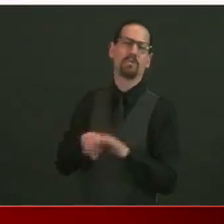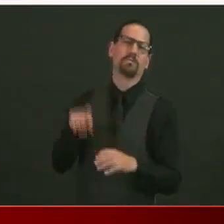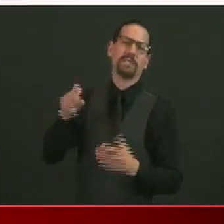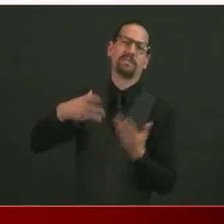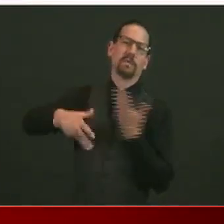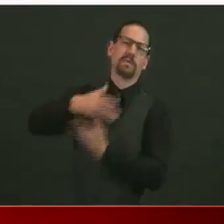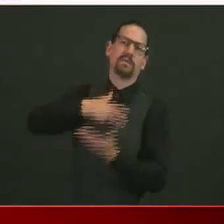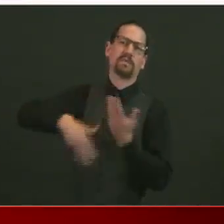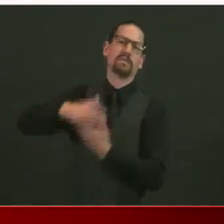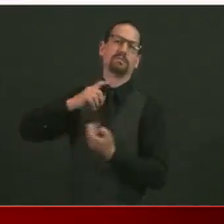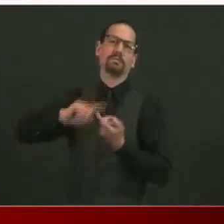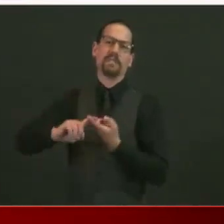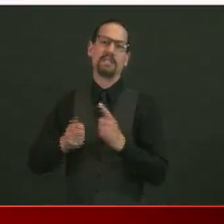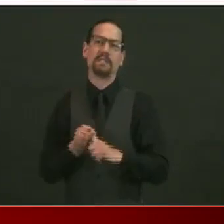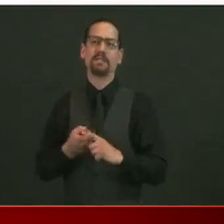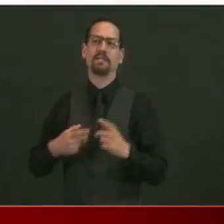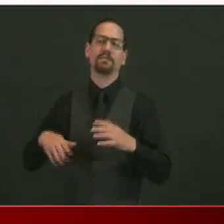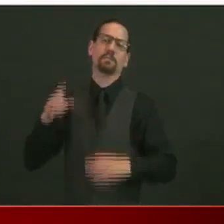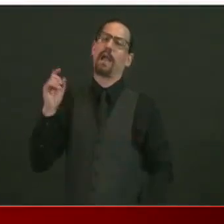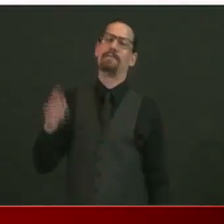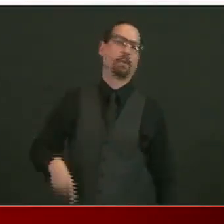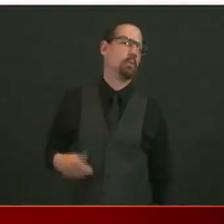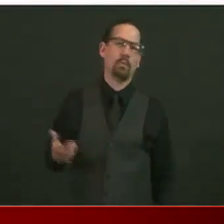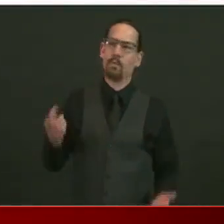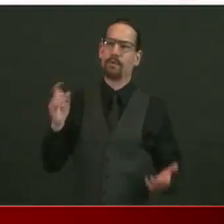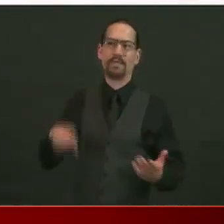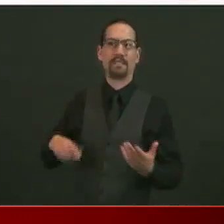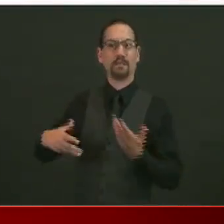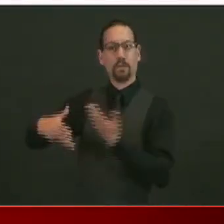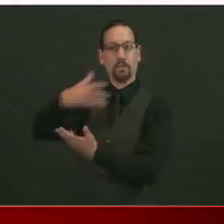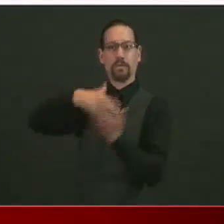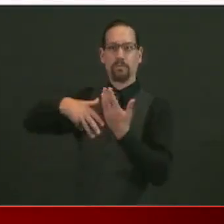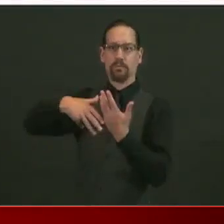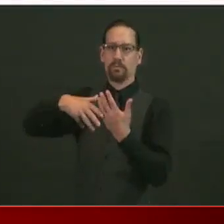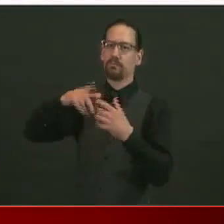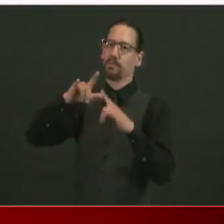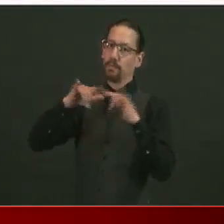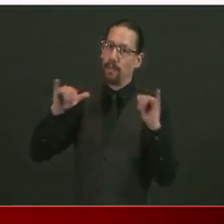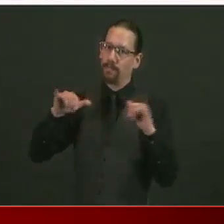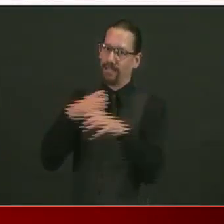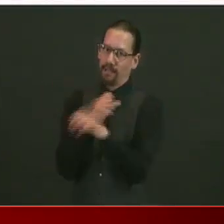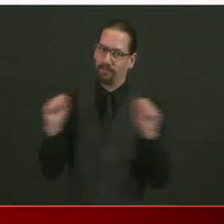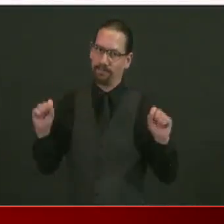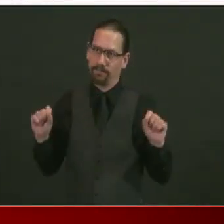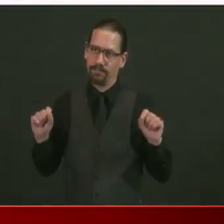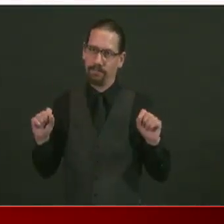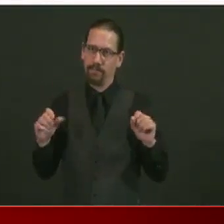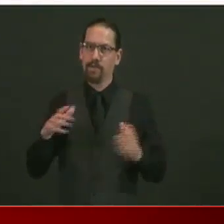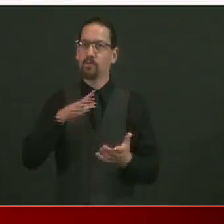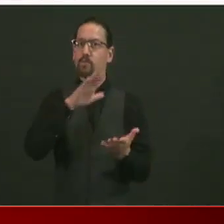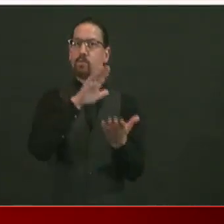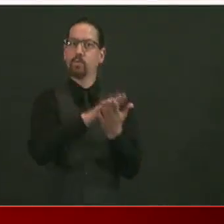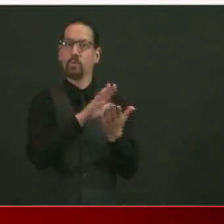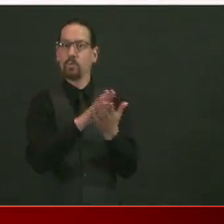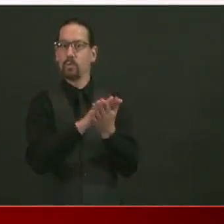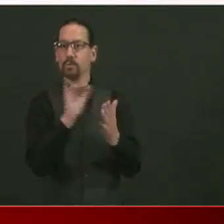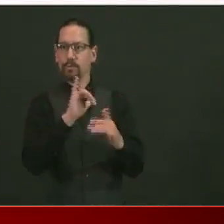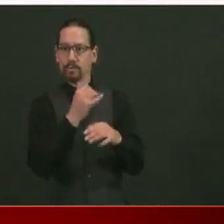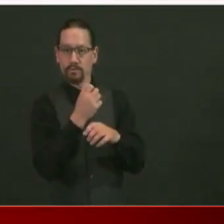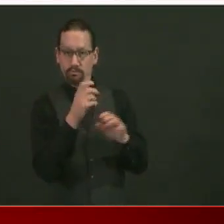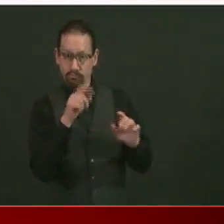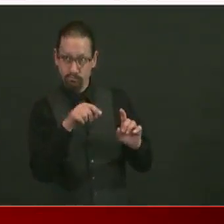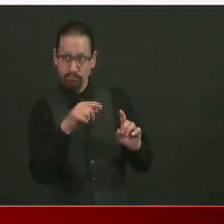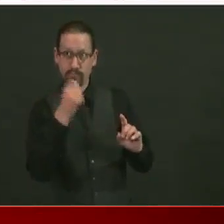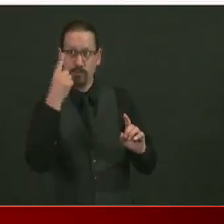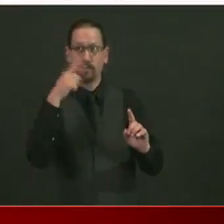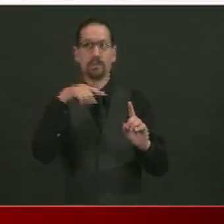setting that's safe. We all know that school is not just academics. So we're looking forward to working very